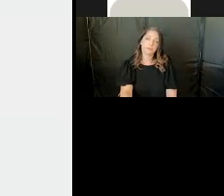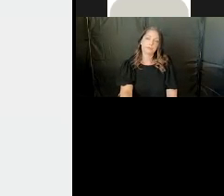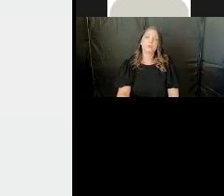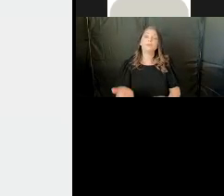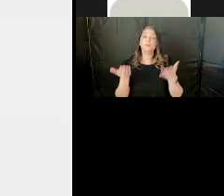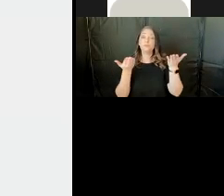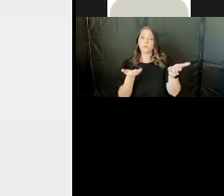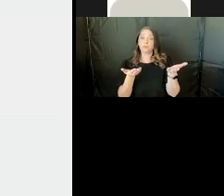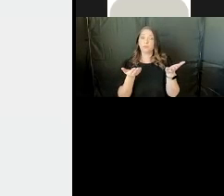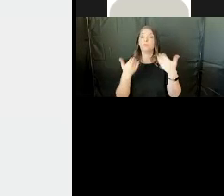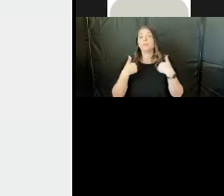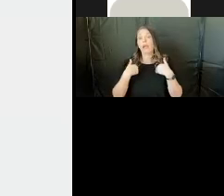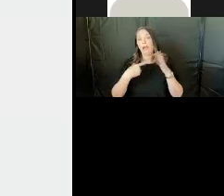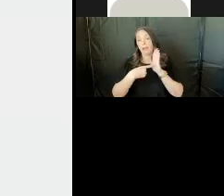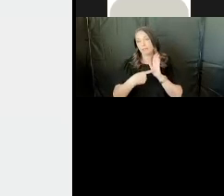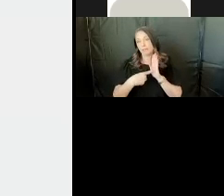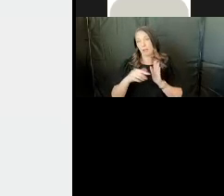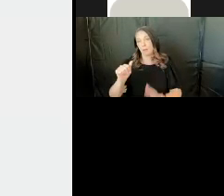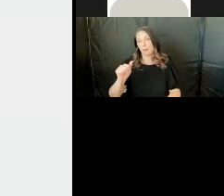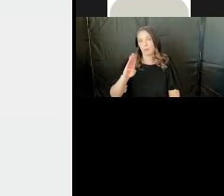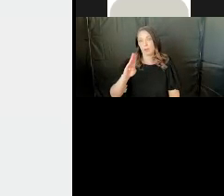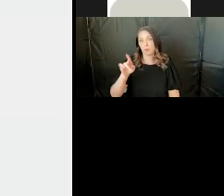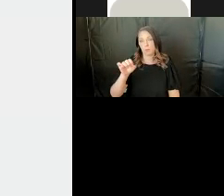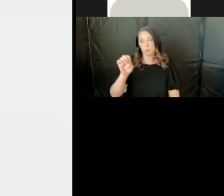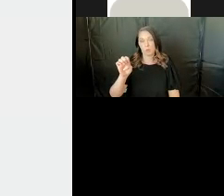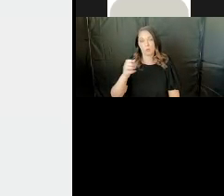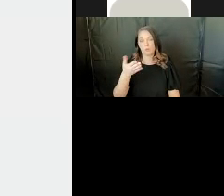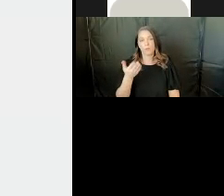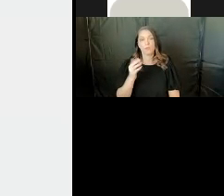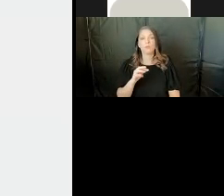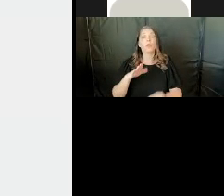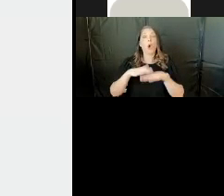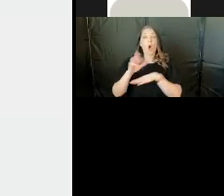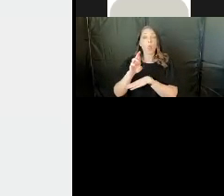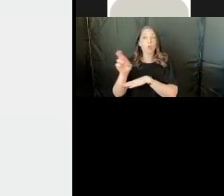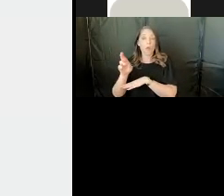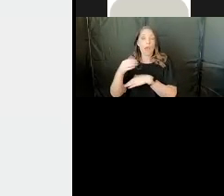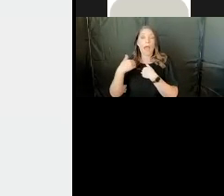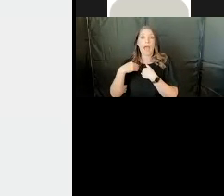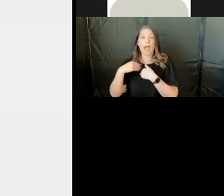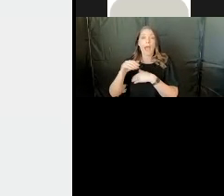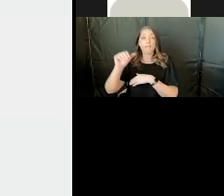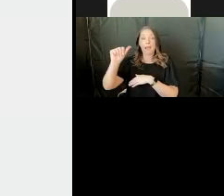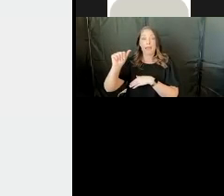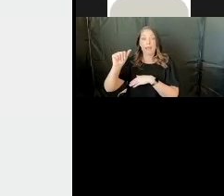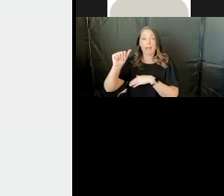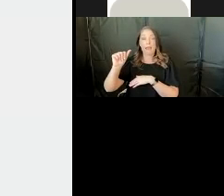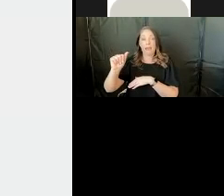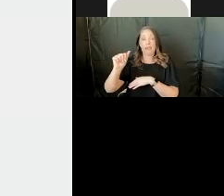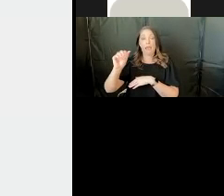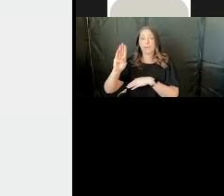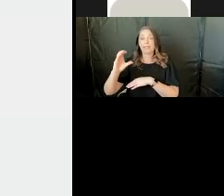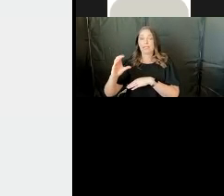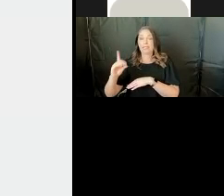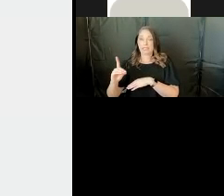So here I have some examples of abuse. On the right side, I have phrases number 1 through 4, and on the right side, I have